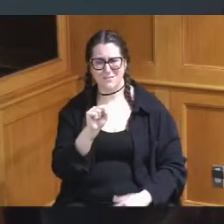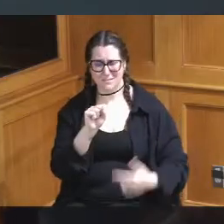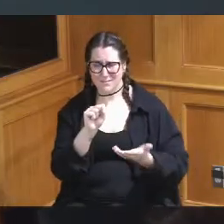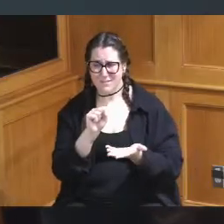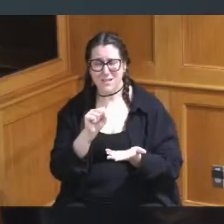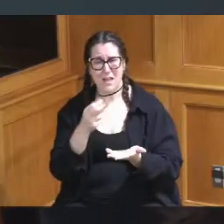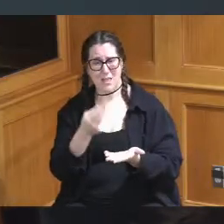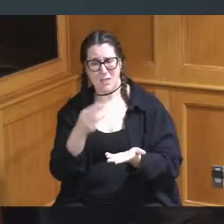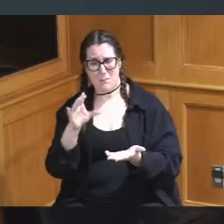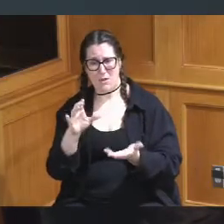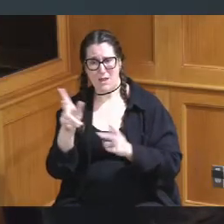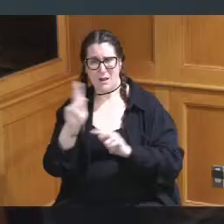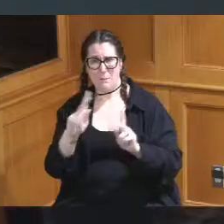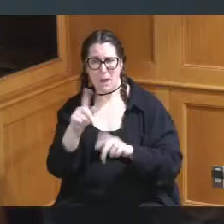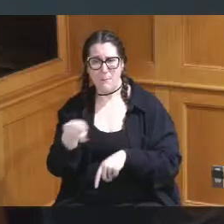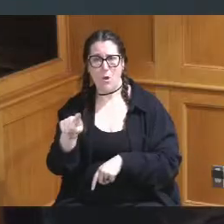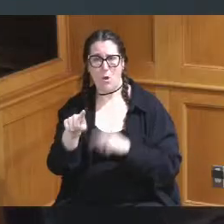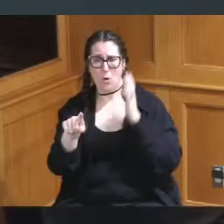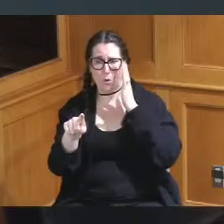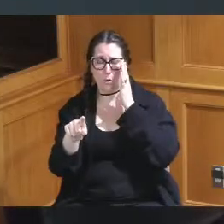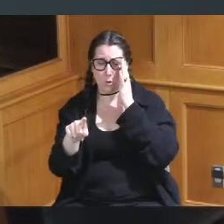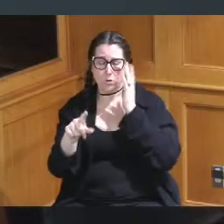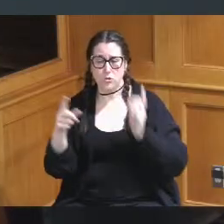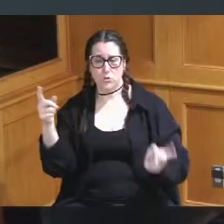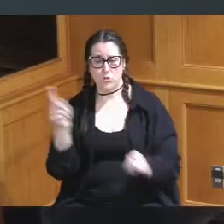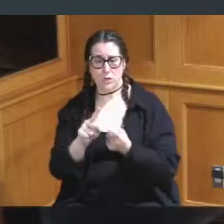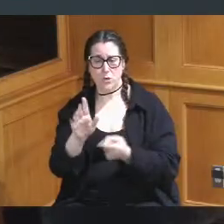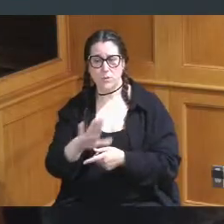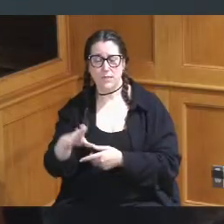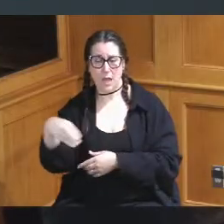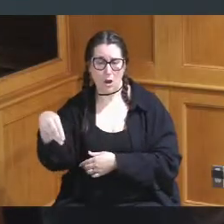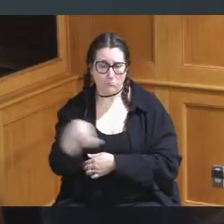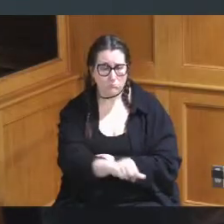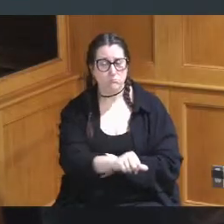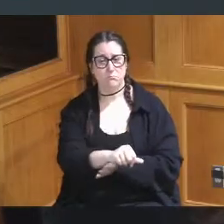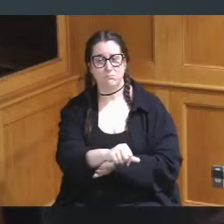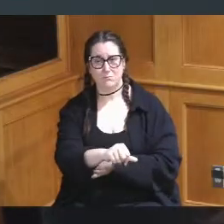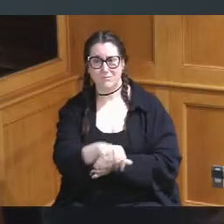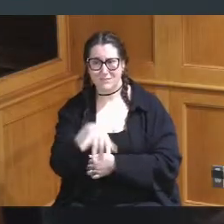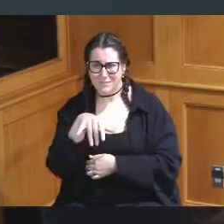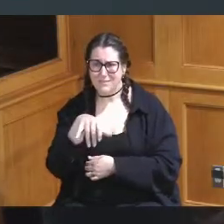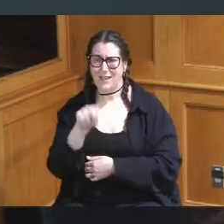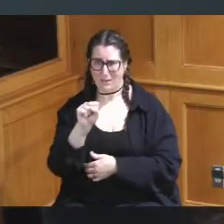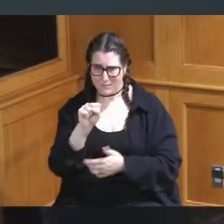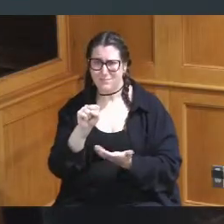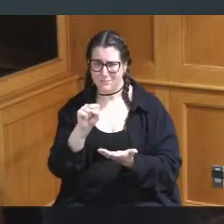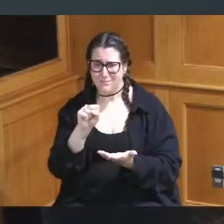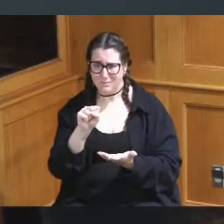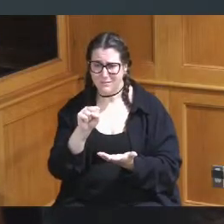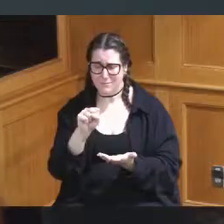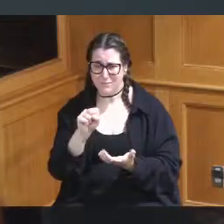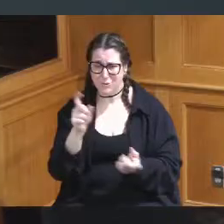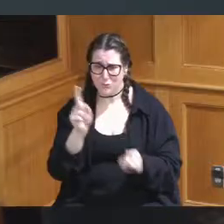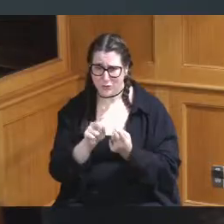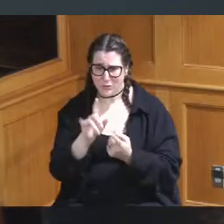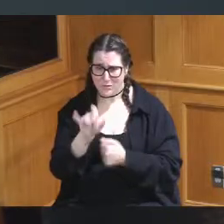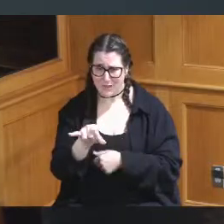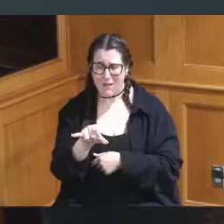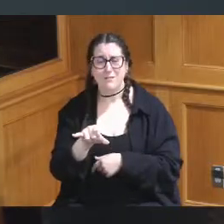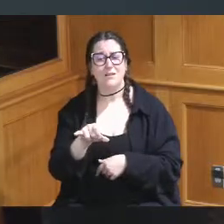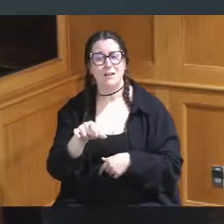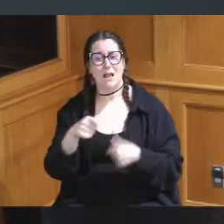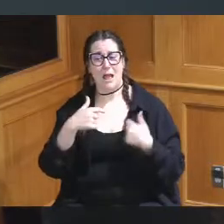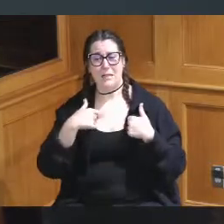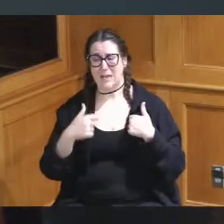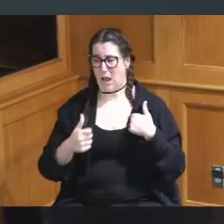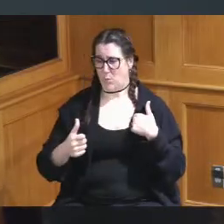Hamilton County residents to reduce the money that they were paying toward the stadium? Yes. Did I